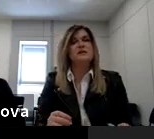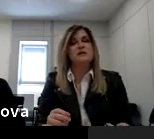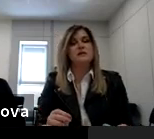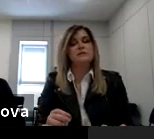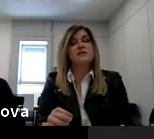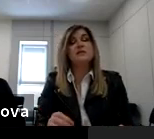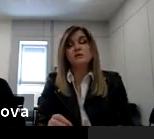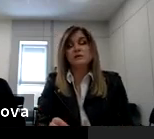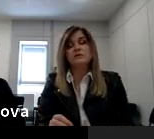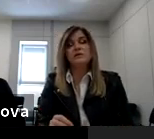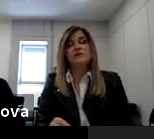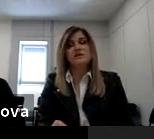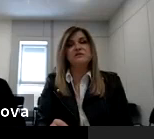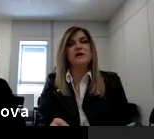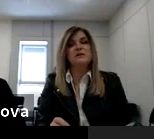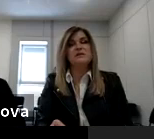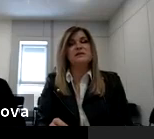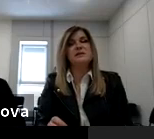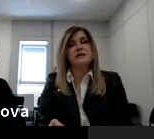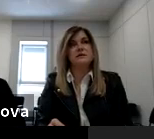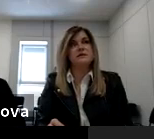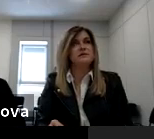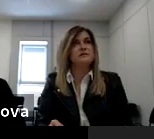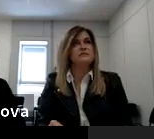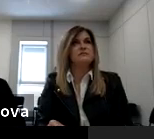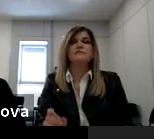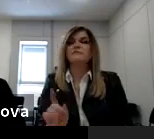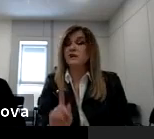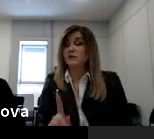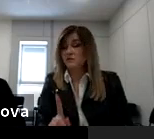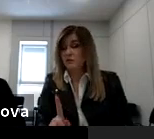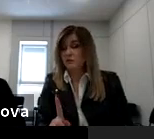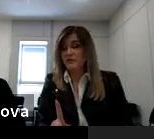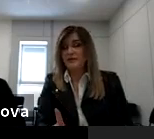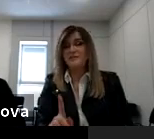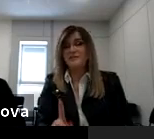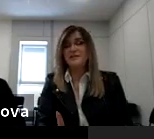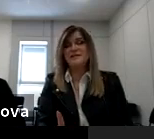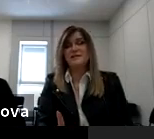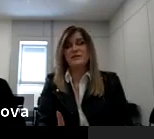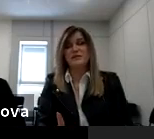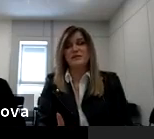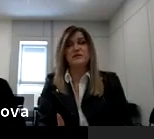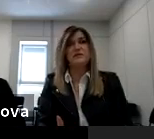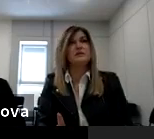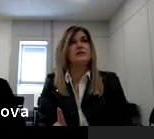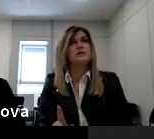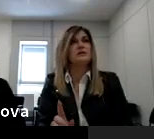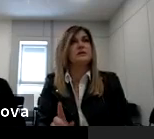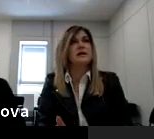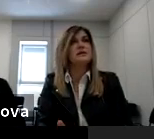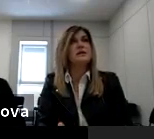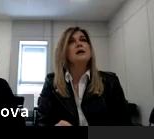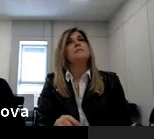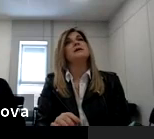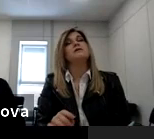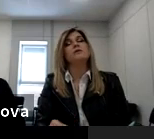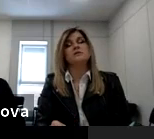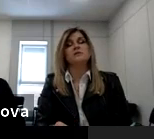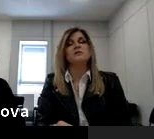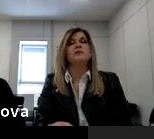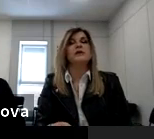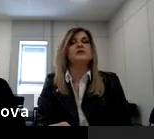this technology, we achieve IP68, not only IP68 protection class,